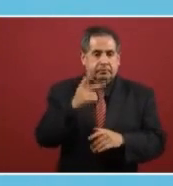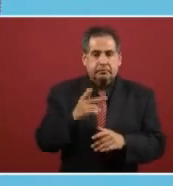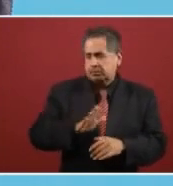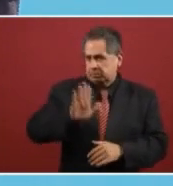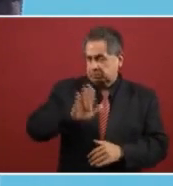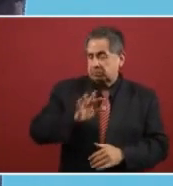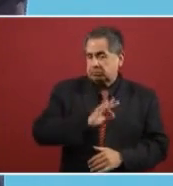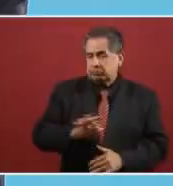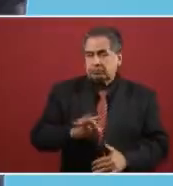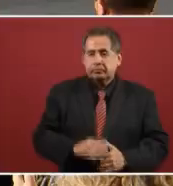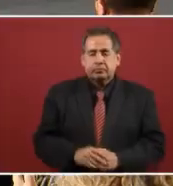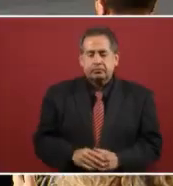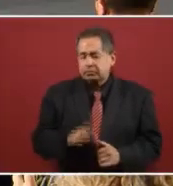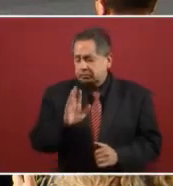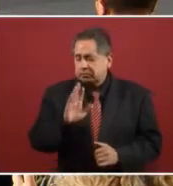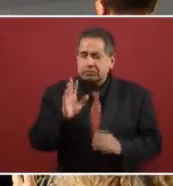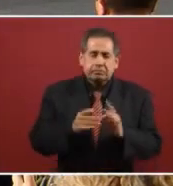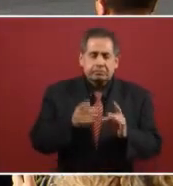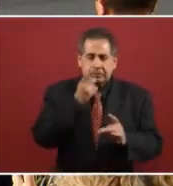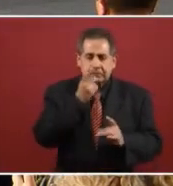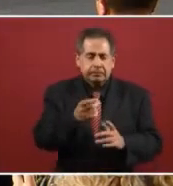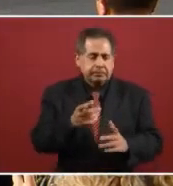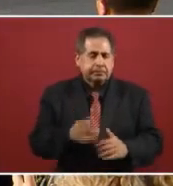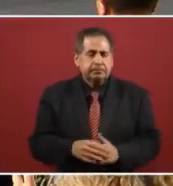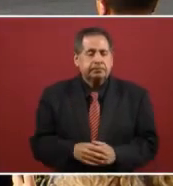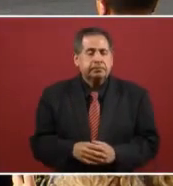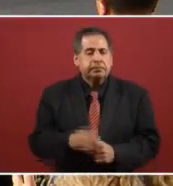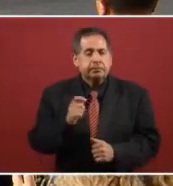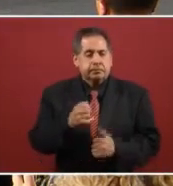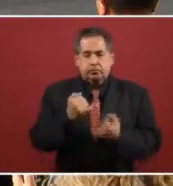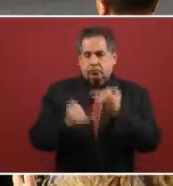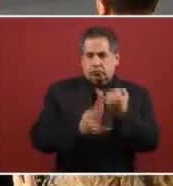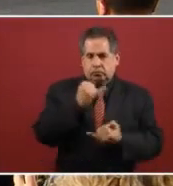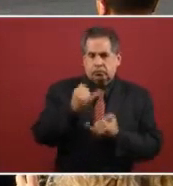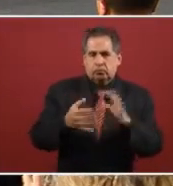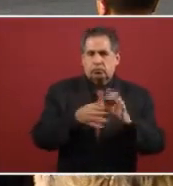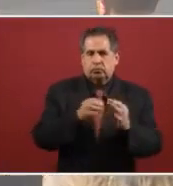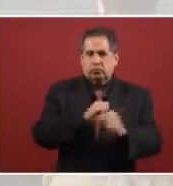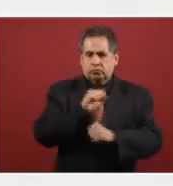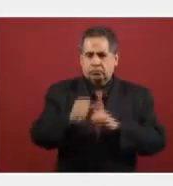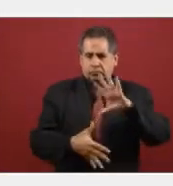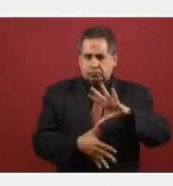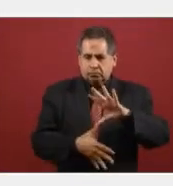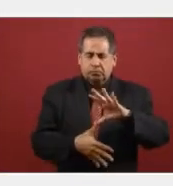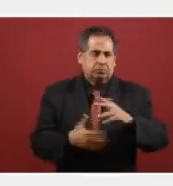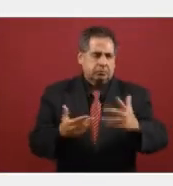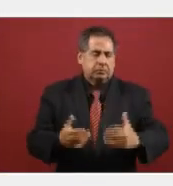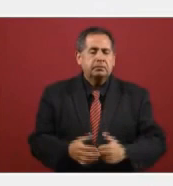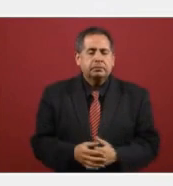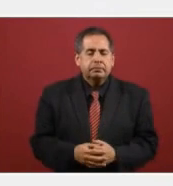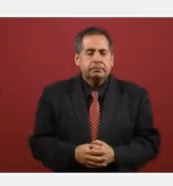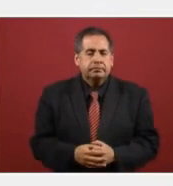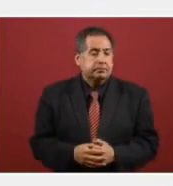will need that money when they travel for Pan American Games.